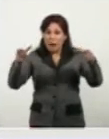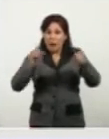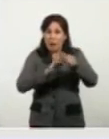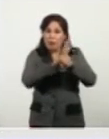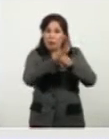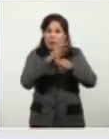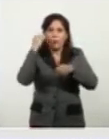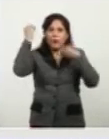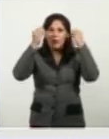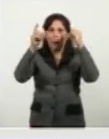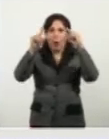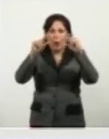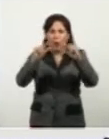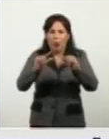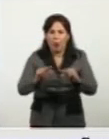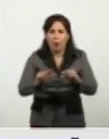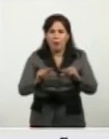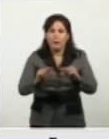and then